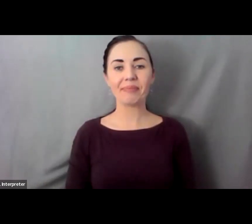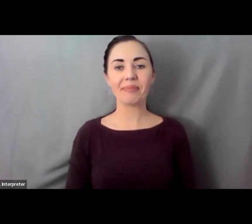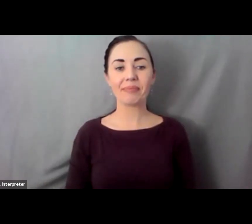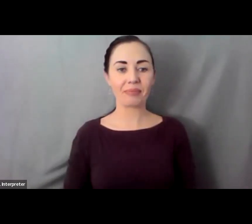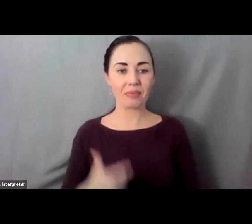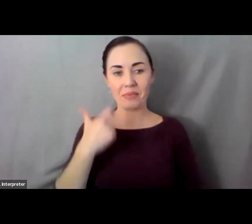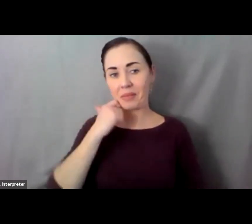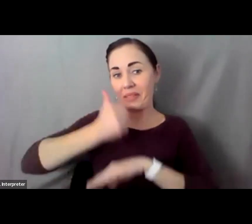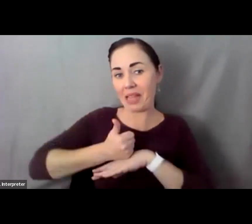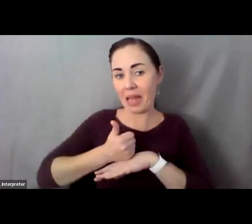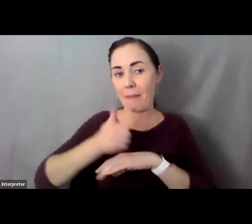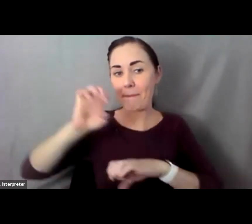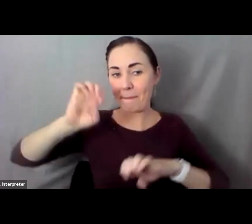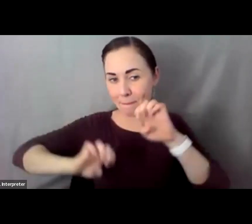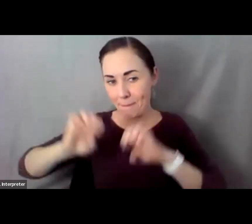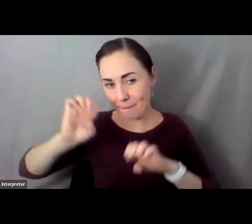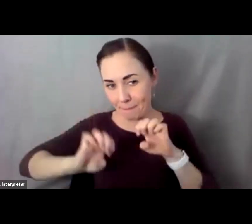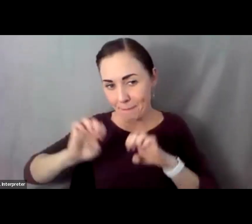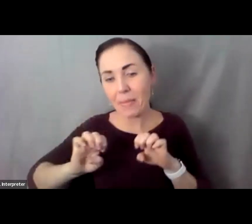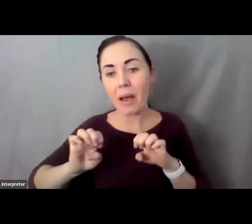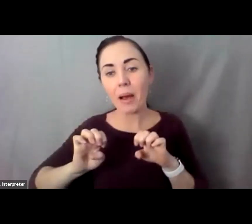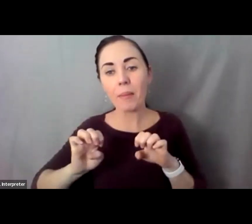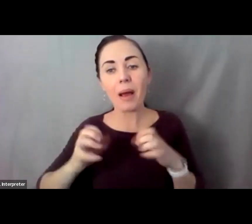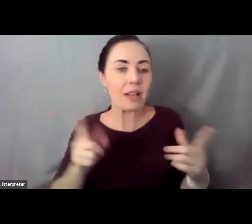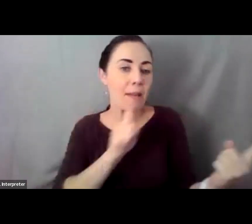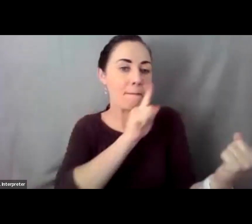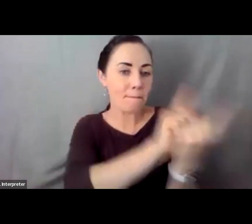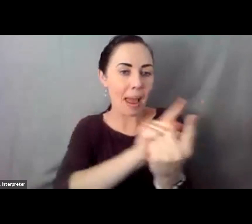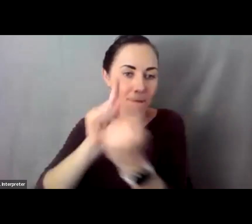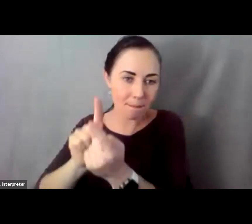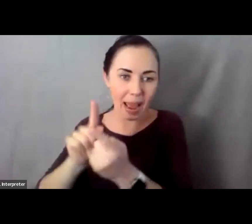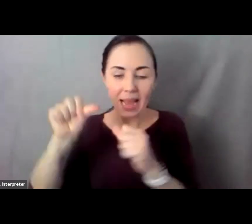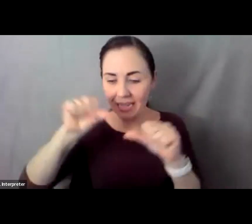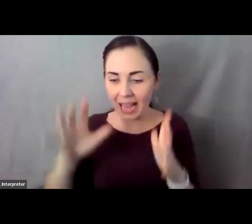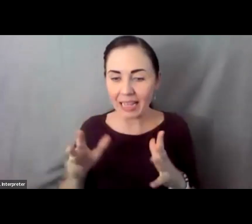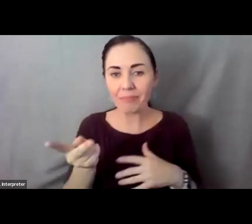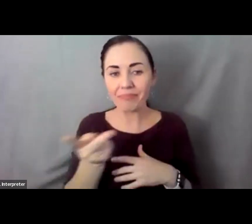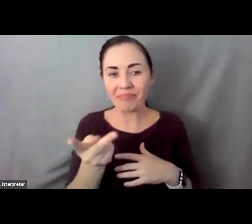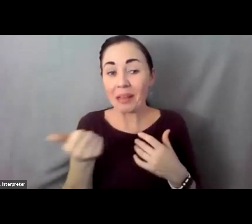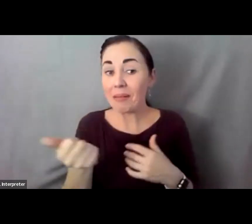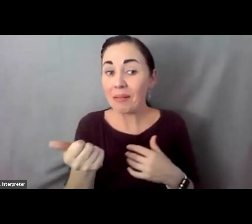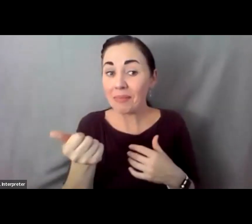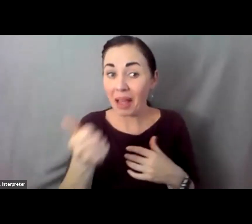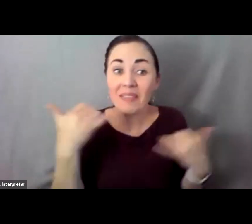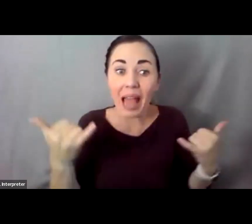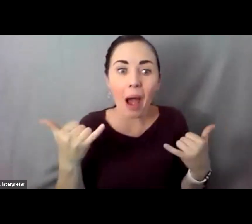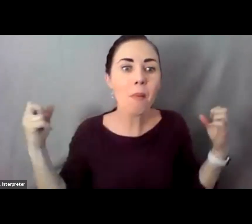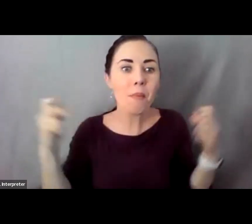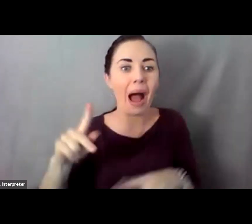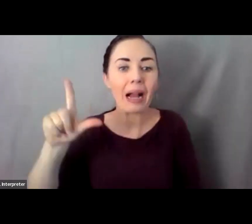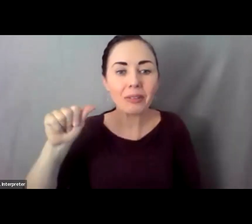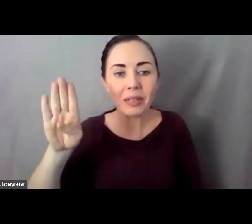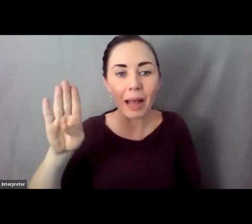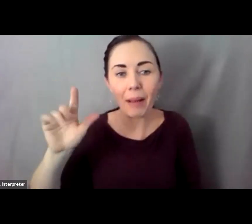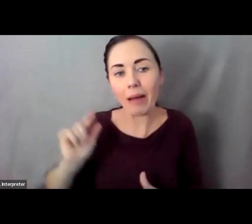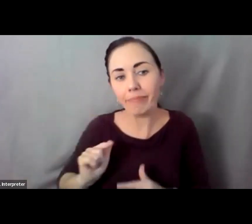our experiments and we've been introduced to our scientists. We're now back in our laboratory, and I'm going to turn it over to Ms. Aranga,